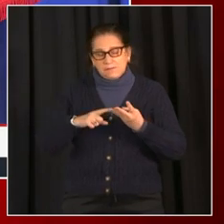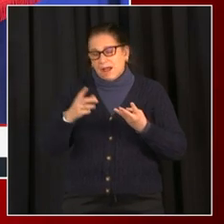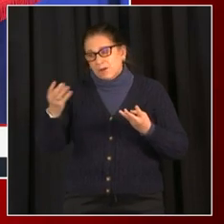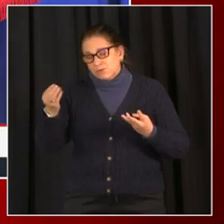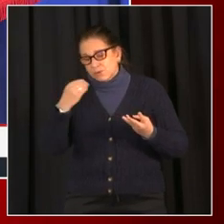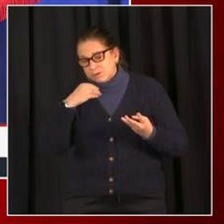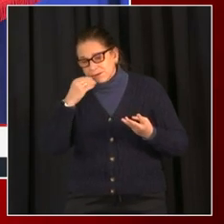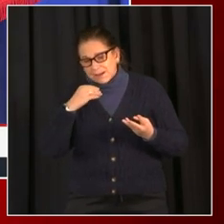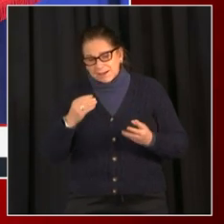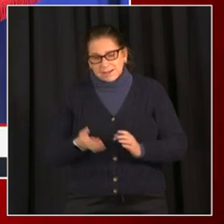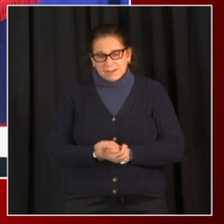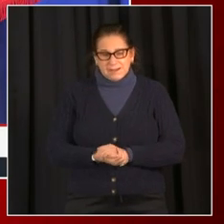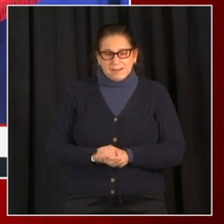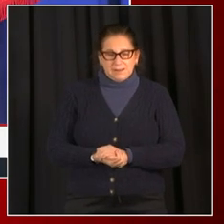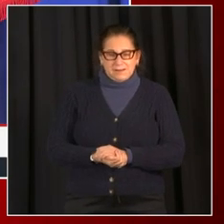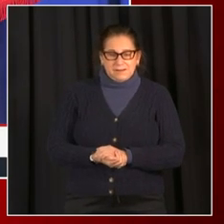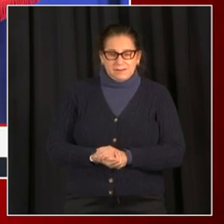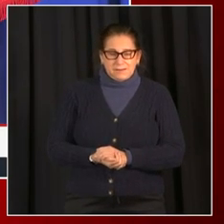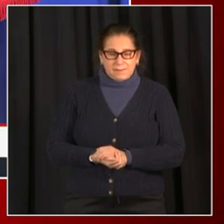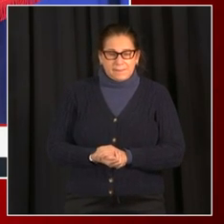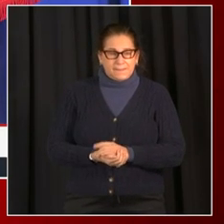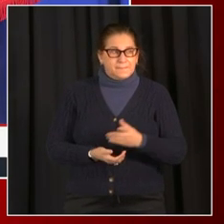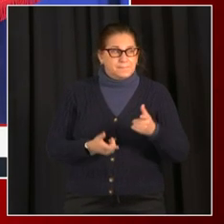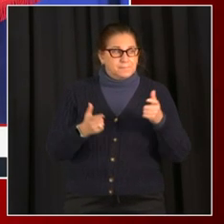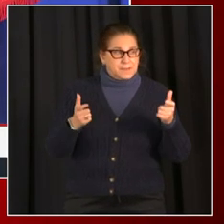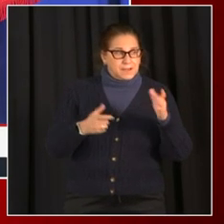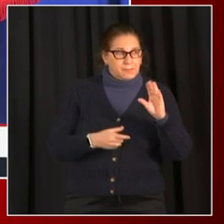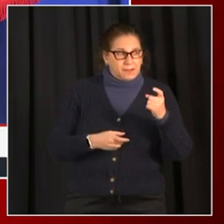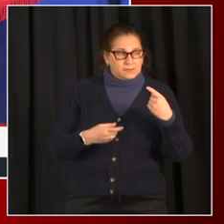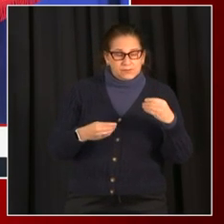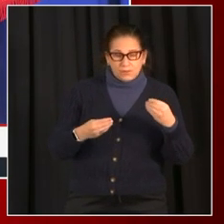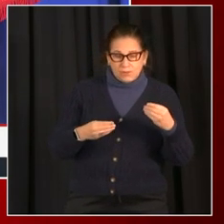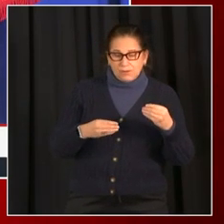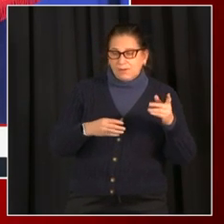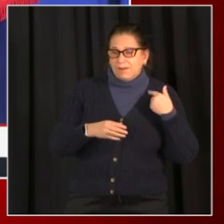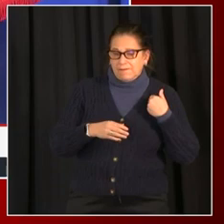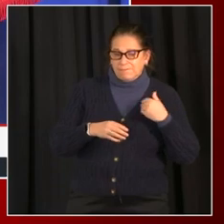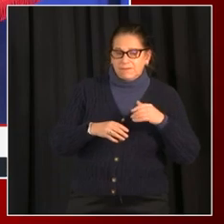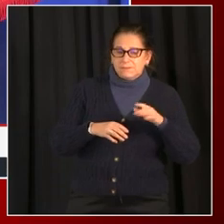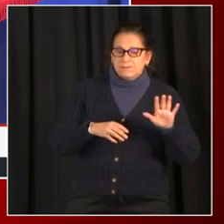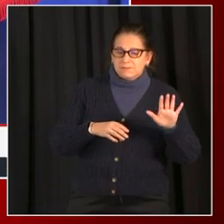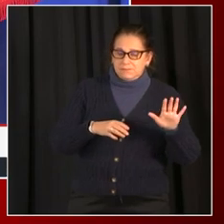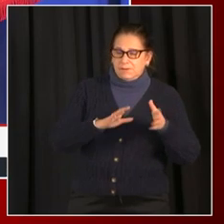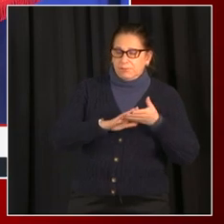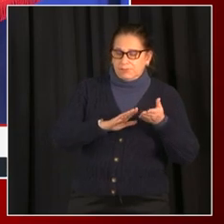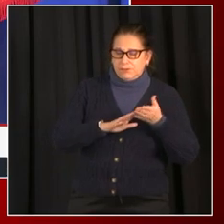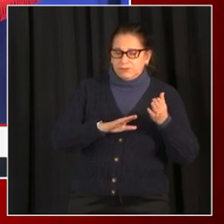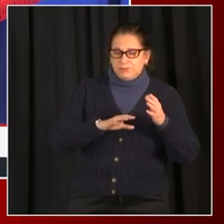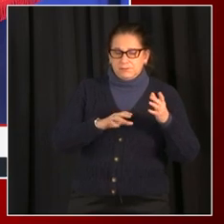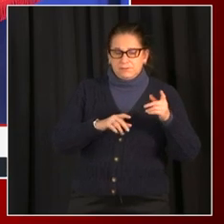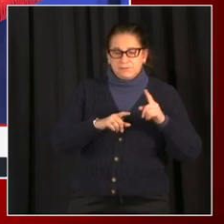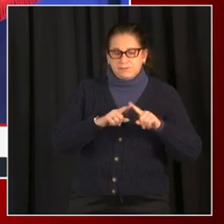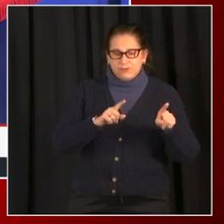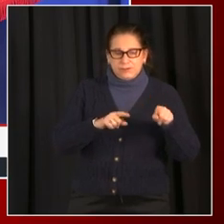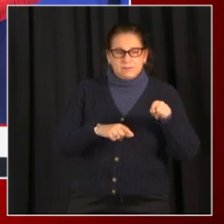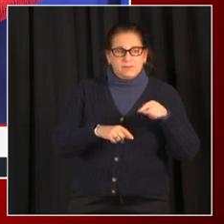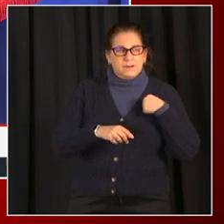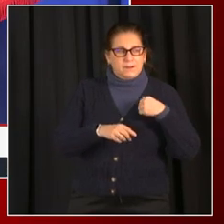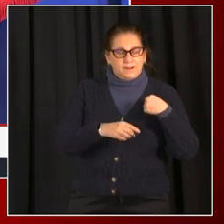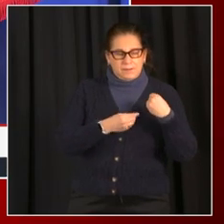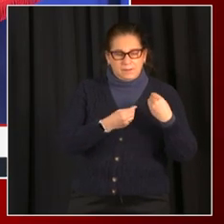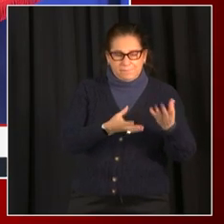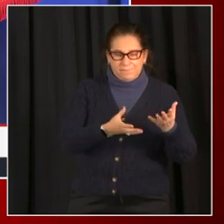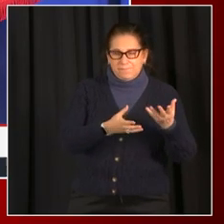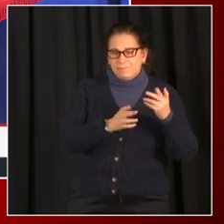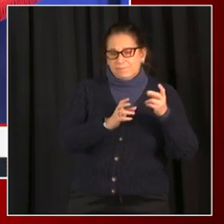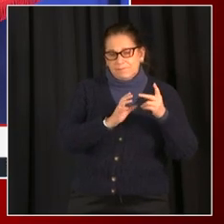box stores operate was changed on Thursday and changed on Friday. So I don't know that there